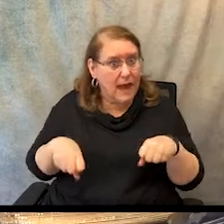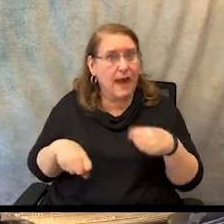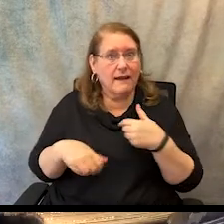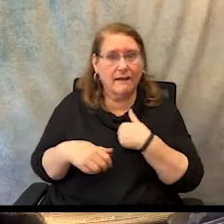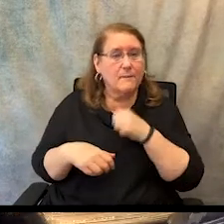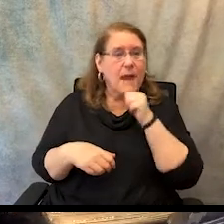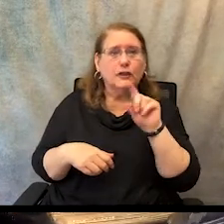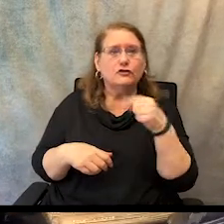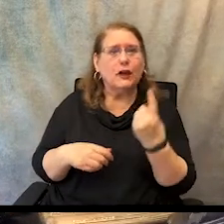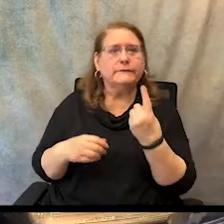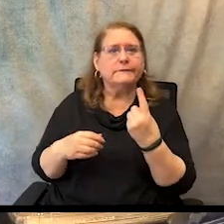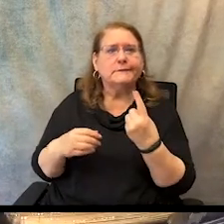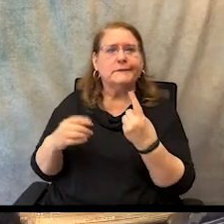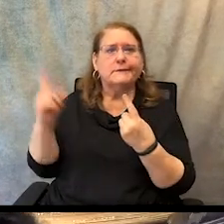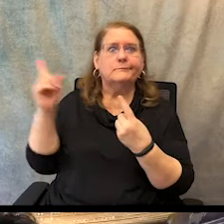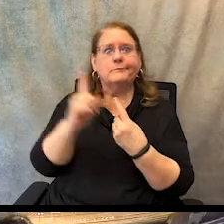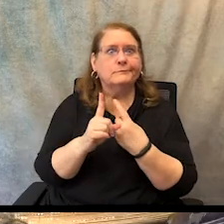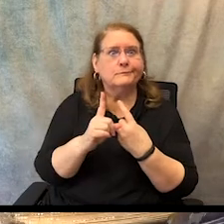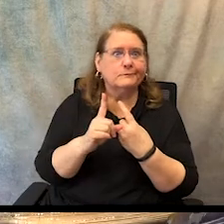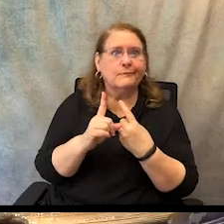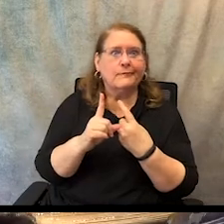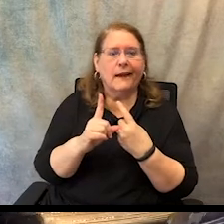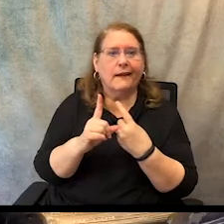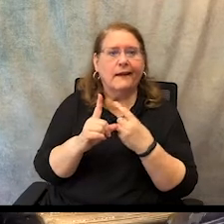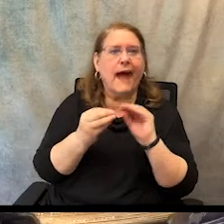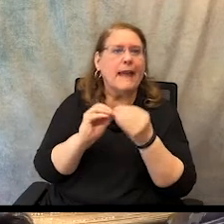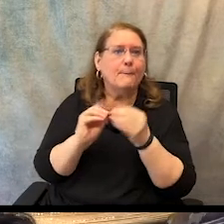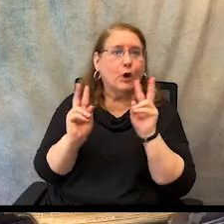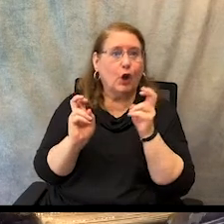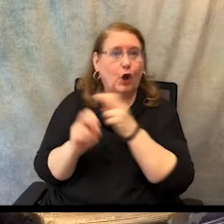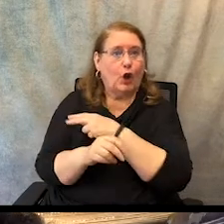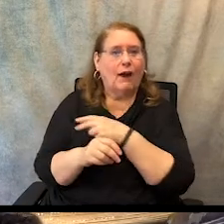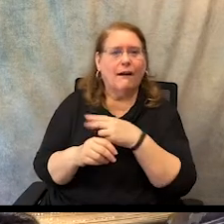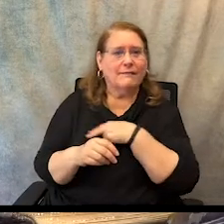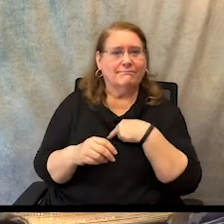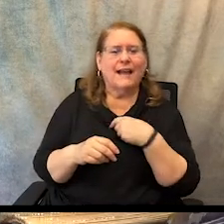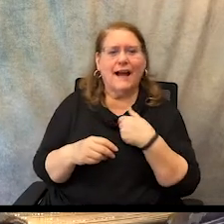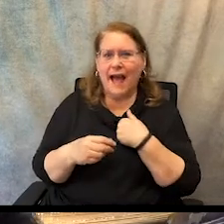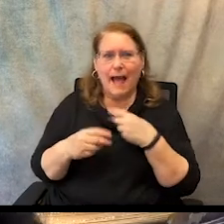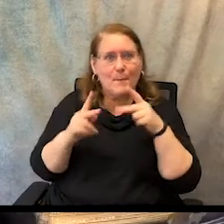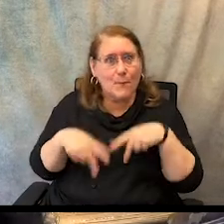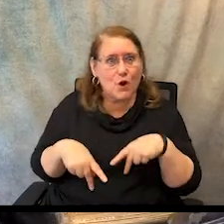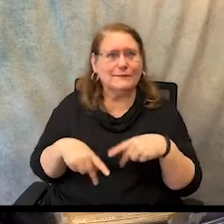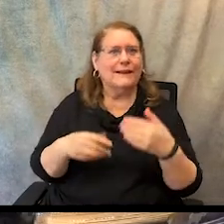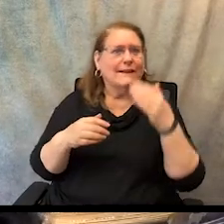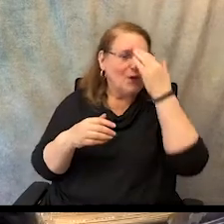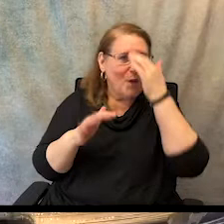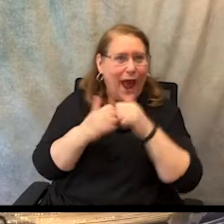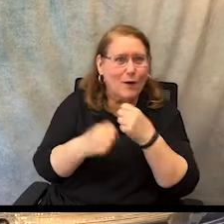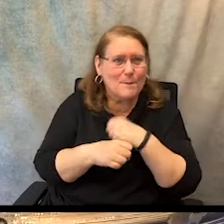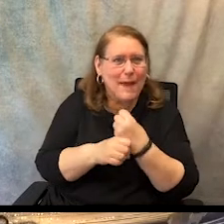that you are not only a number coming to them. You are a human being. You have your own story, and you can make movie